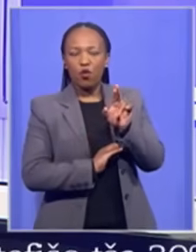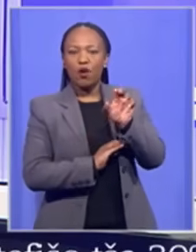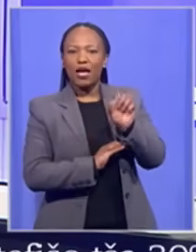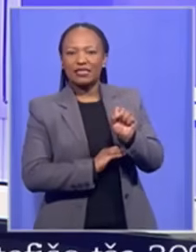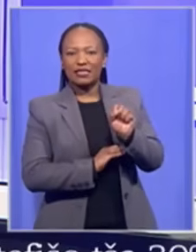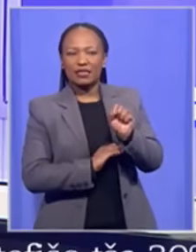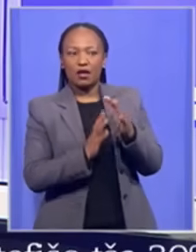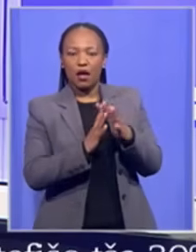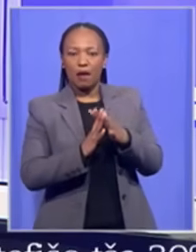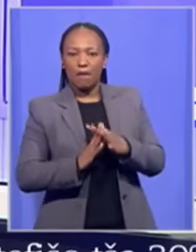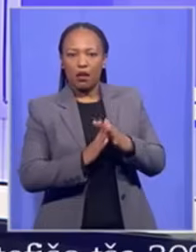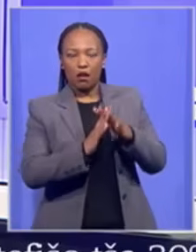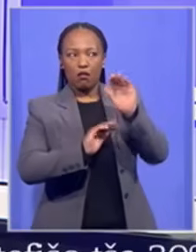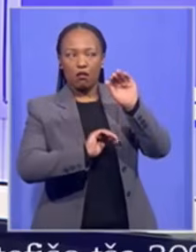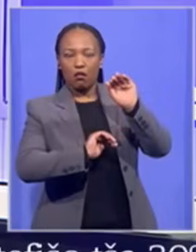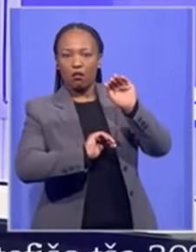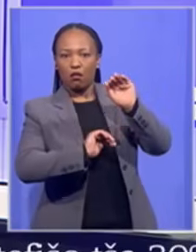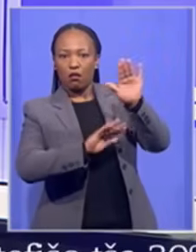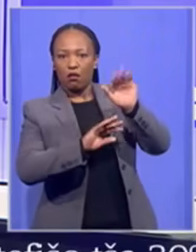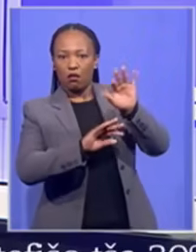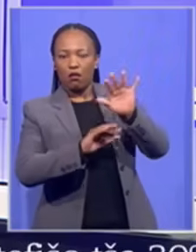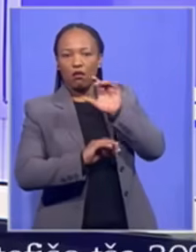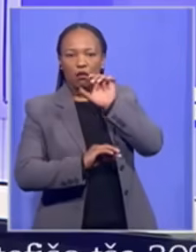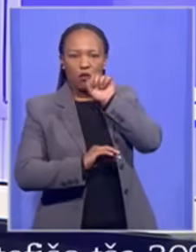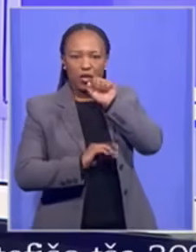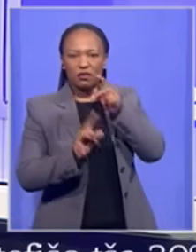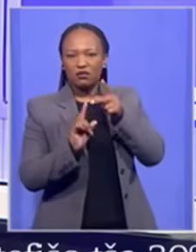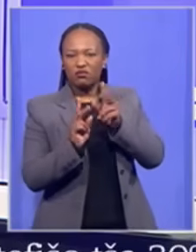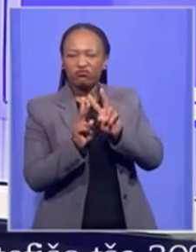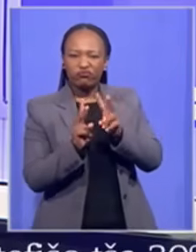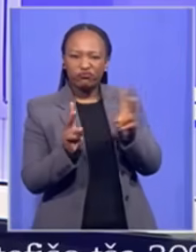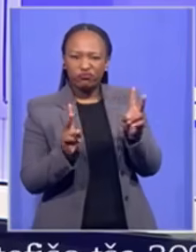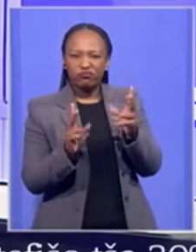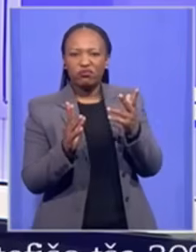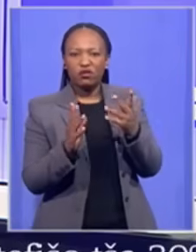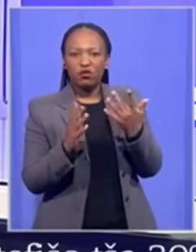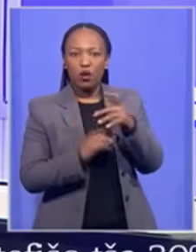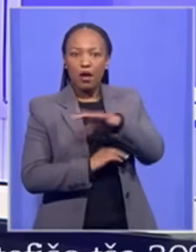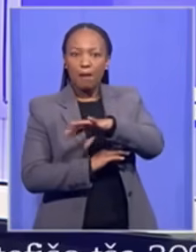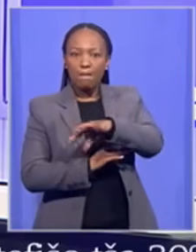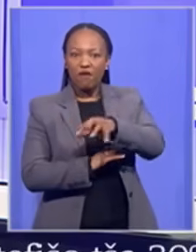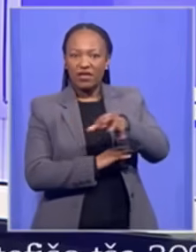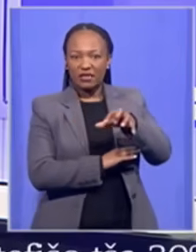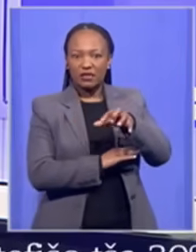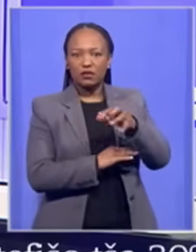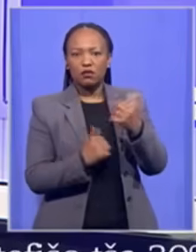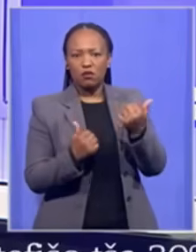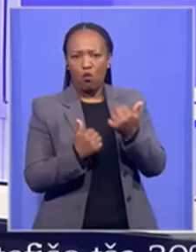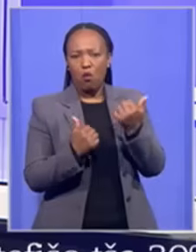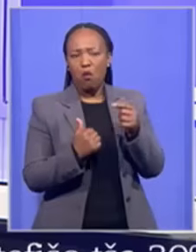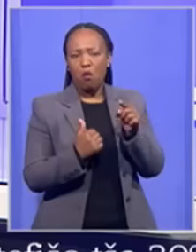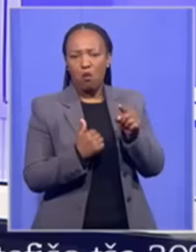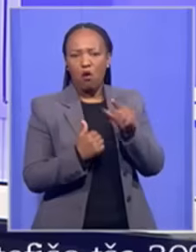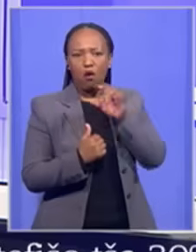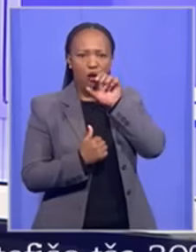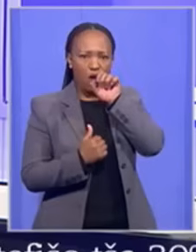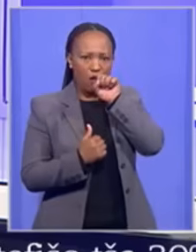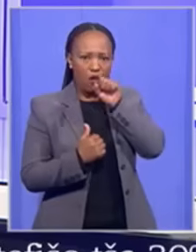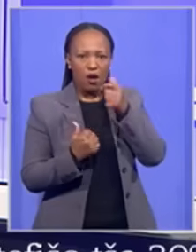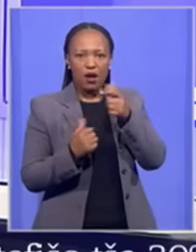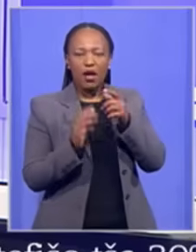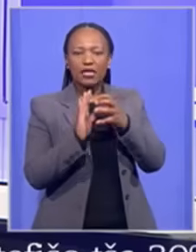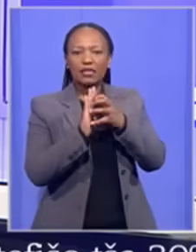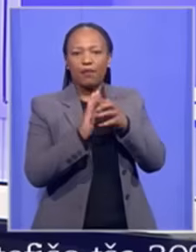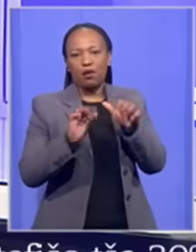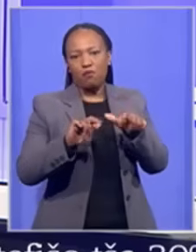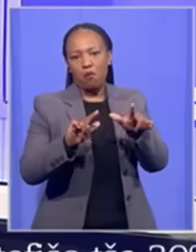go di romela ntlo tša dienywa go bala dinamone kudu go tšwa diprofenseng tšeo di tumilego ka tšweletšo ye ya dinamone go bala le province ya Limpopo.